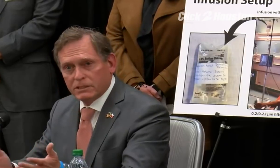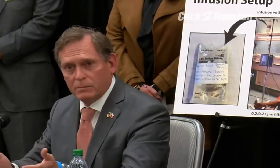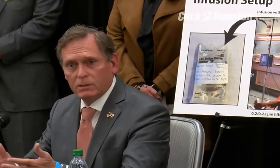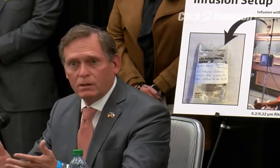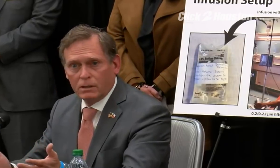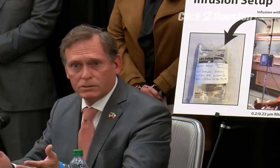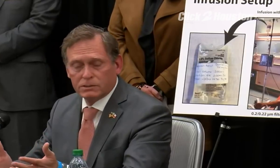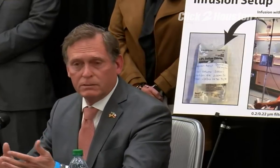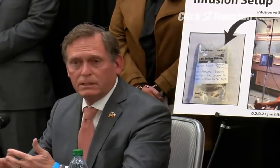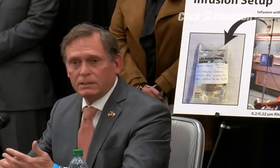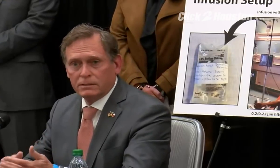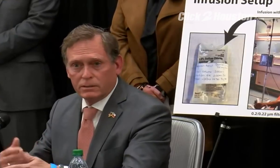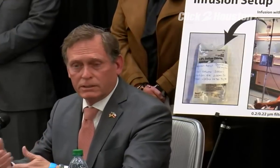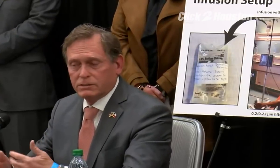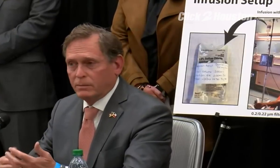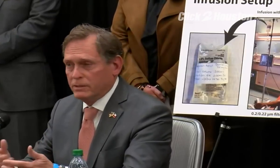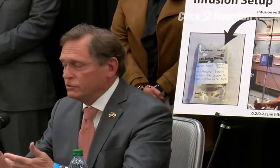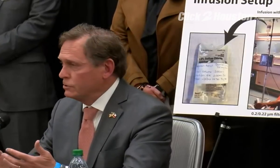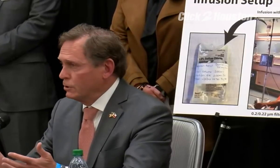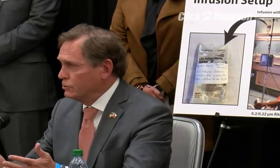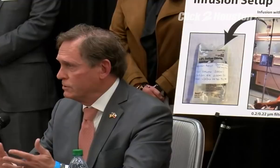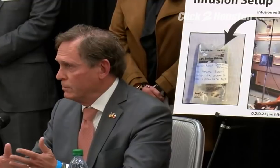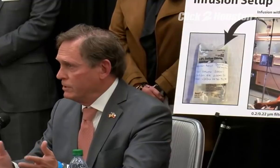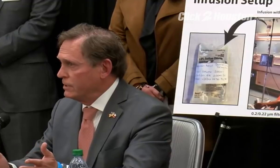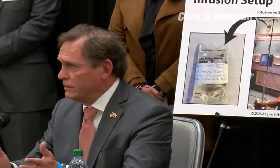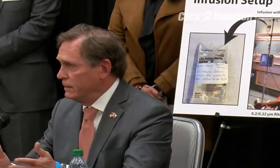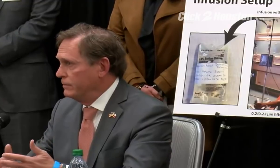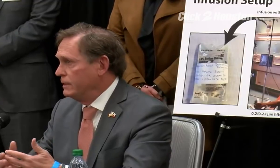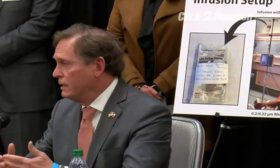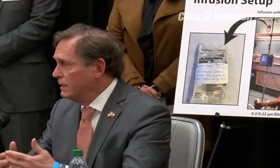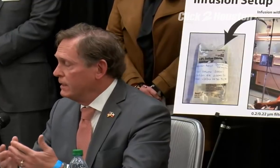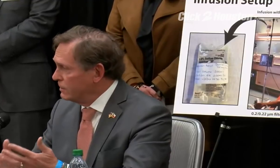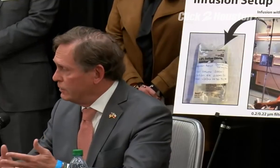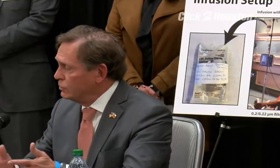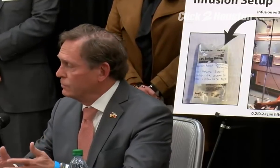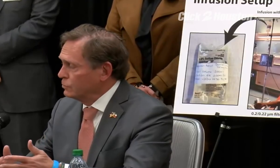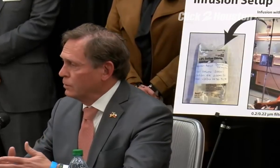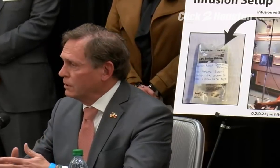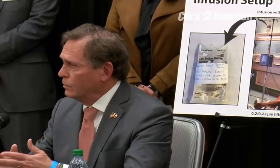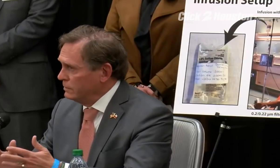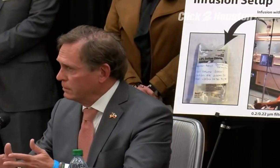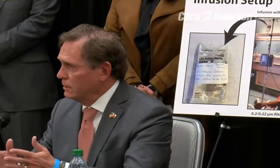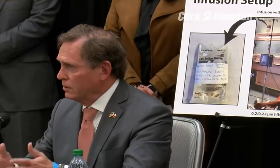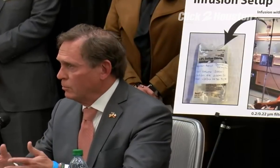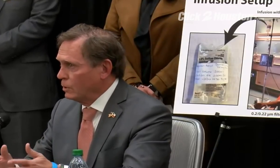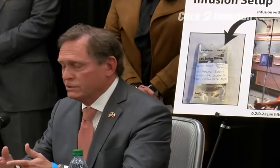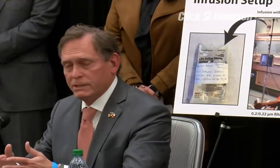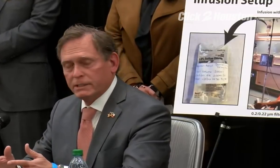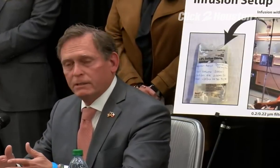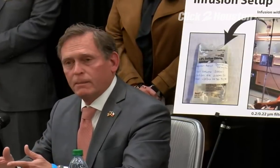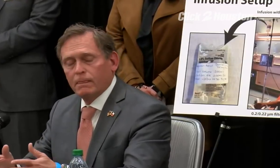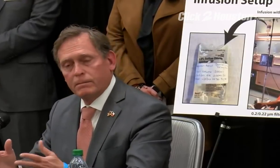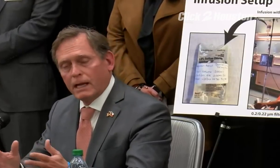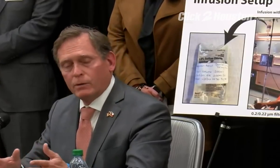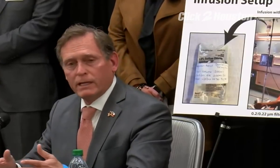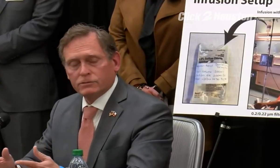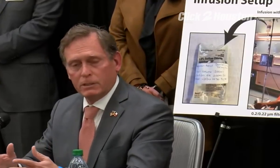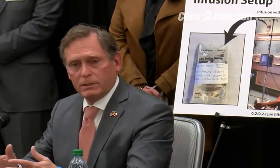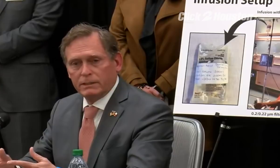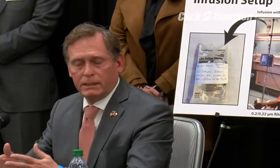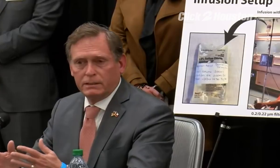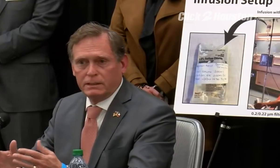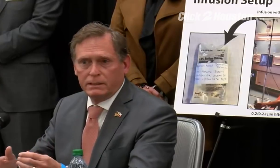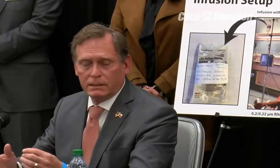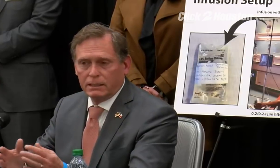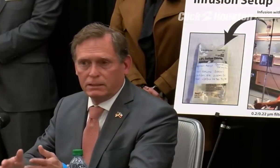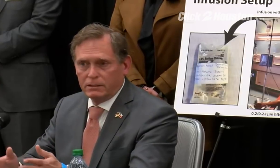Remdesivir, which came along also during some of this surge and some of this activity, is a useful drug when you're a little more sick. Now we have